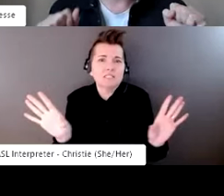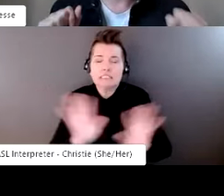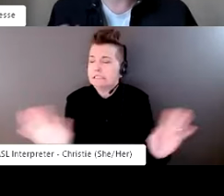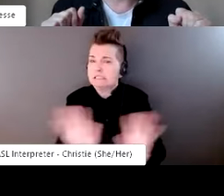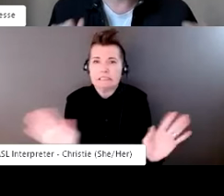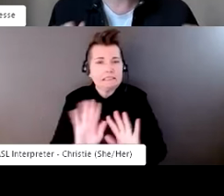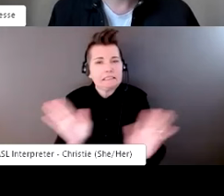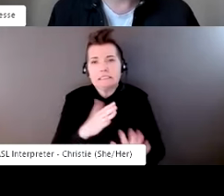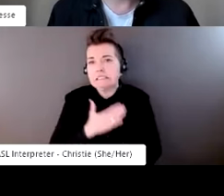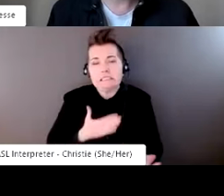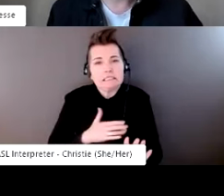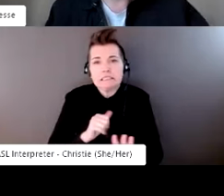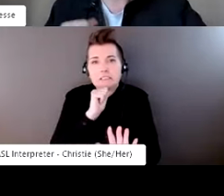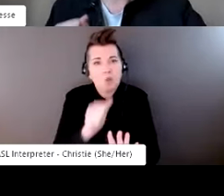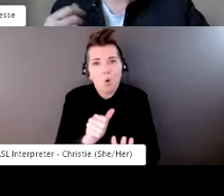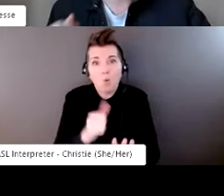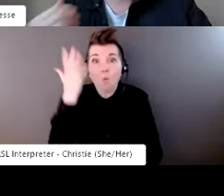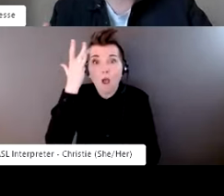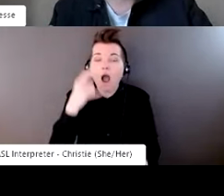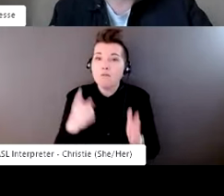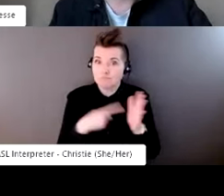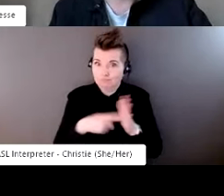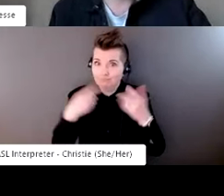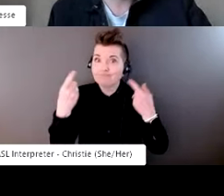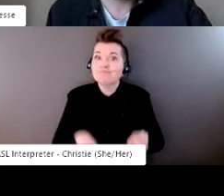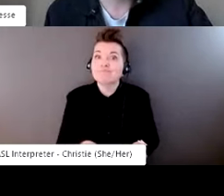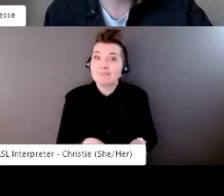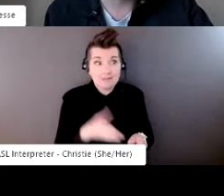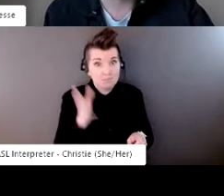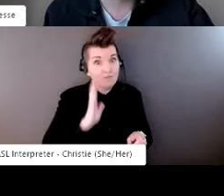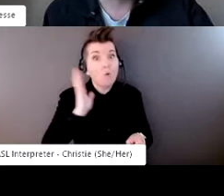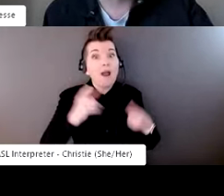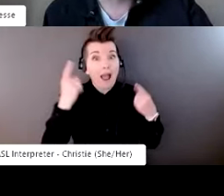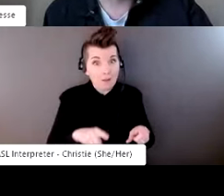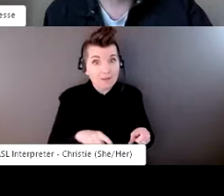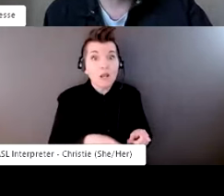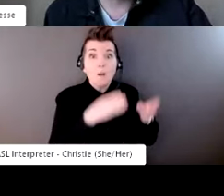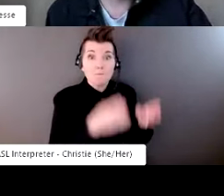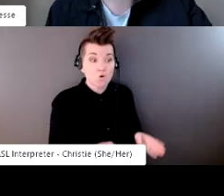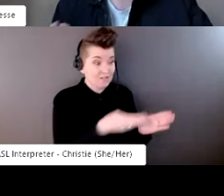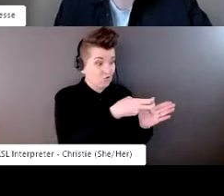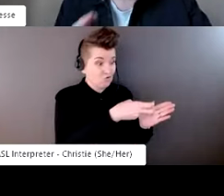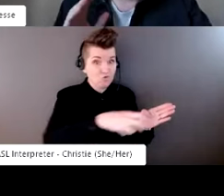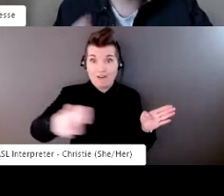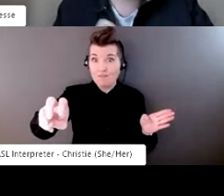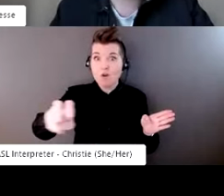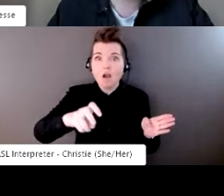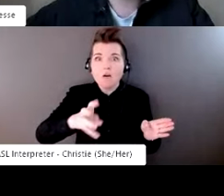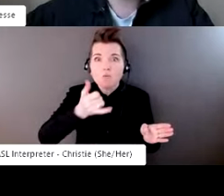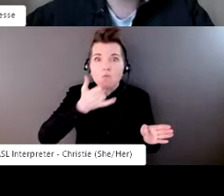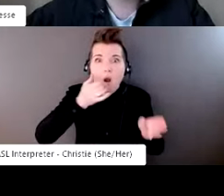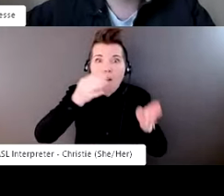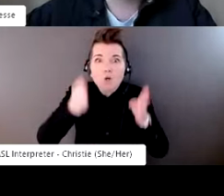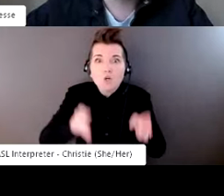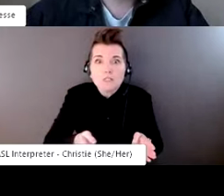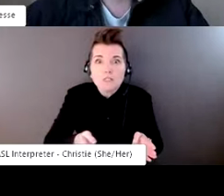instances of people in Canada who have sent an e-transfer and they sent it to the wrong person. But then not only did they